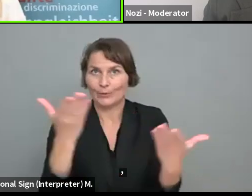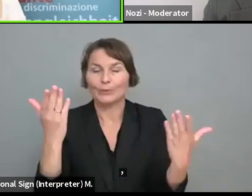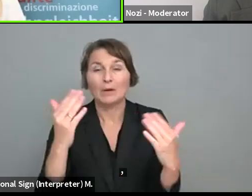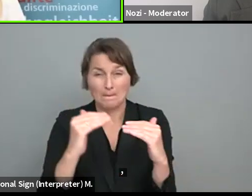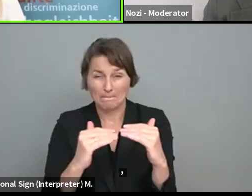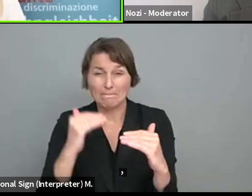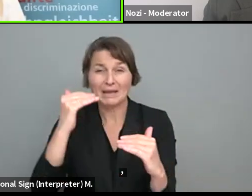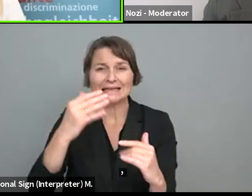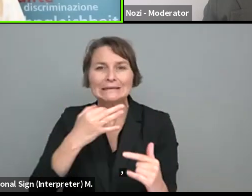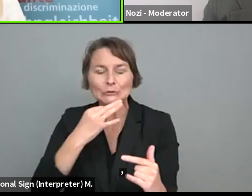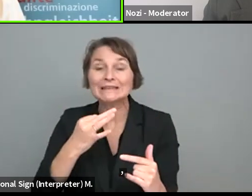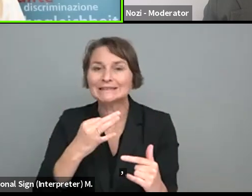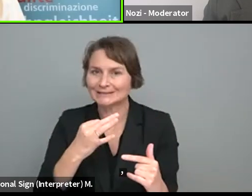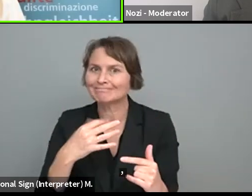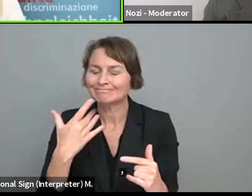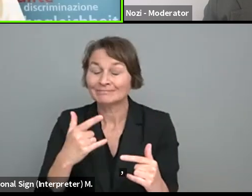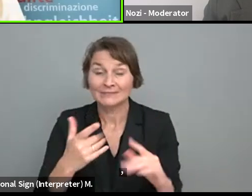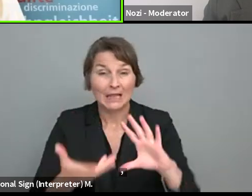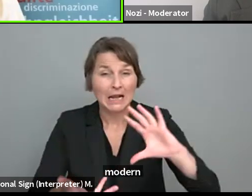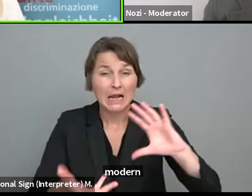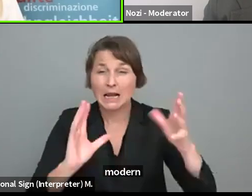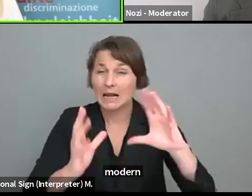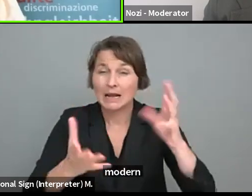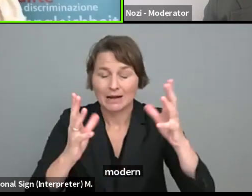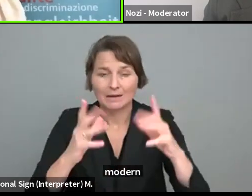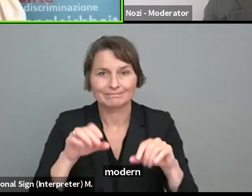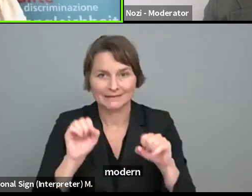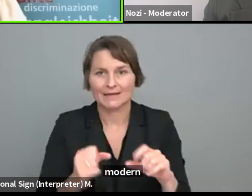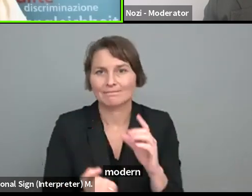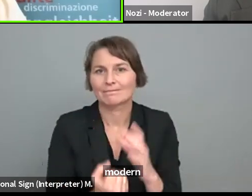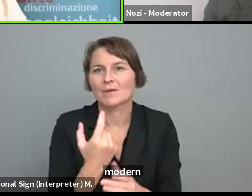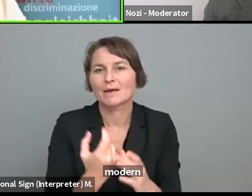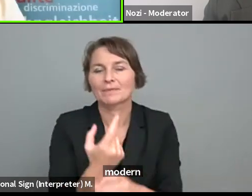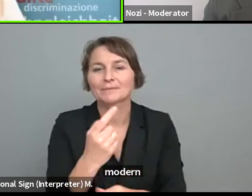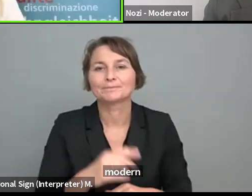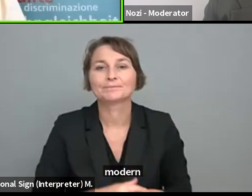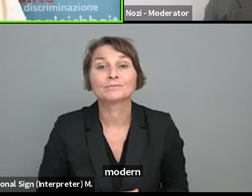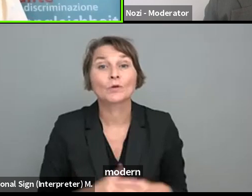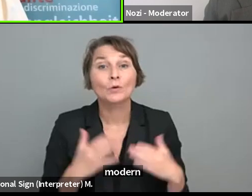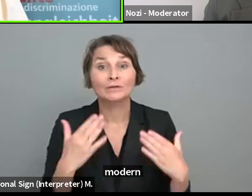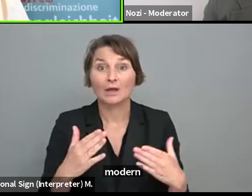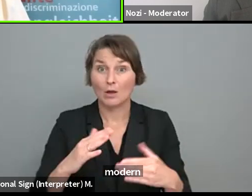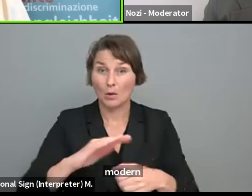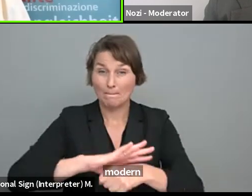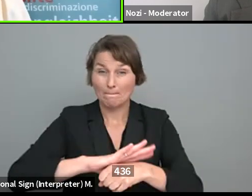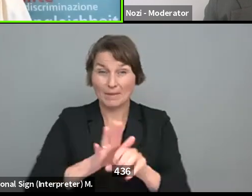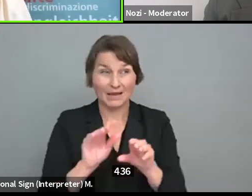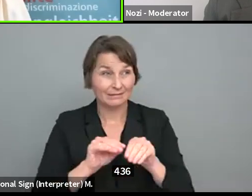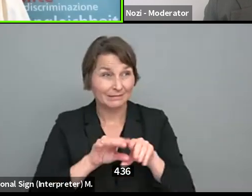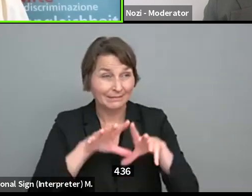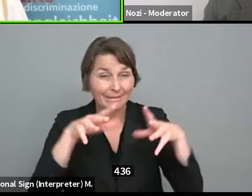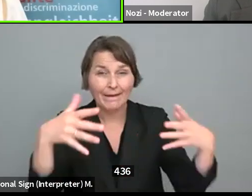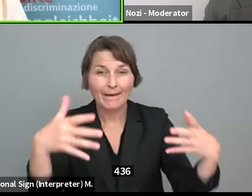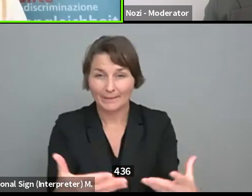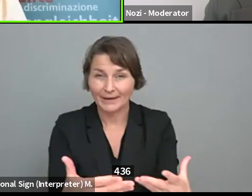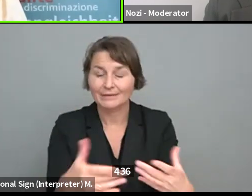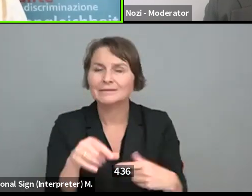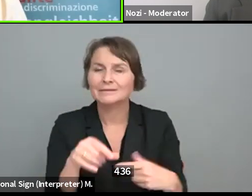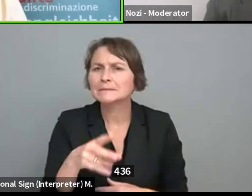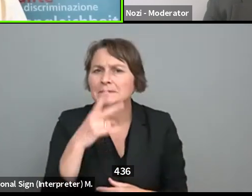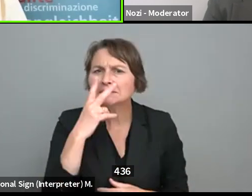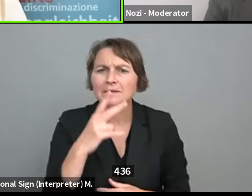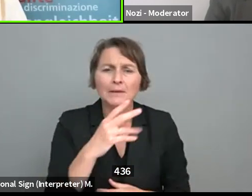of serious disruption. The pandemic has affected women and men in the world of work